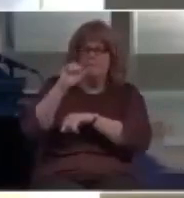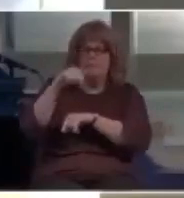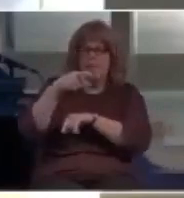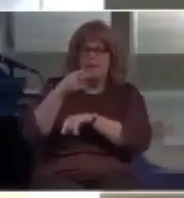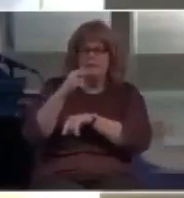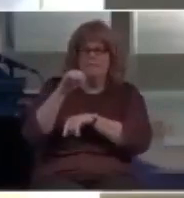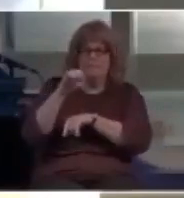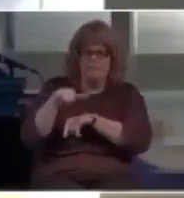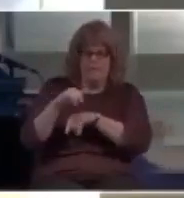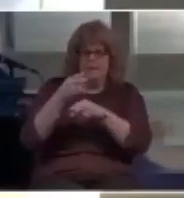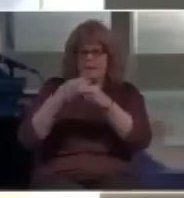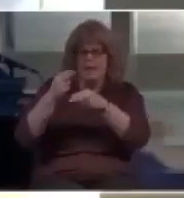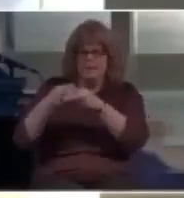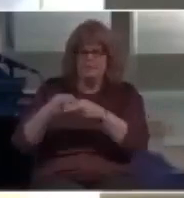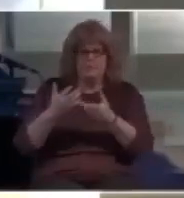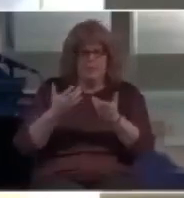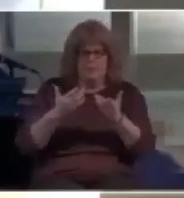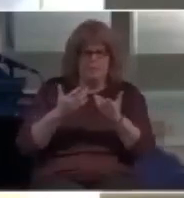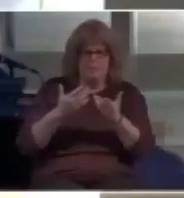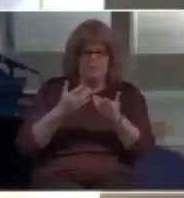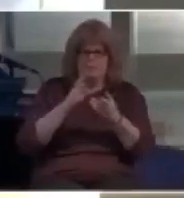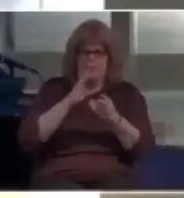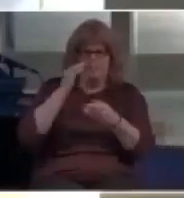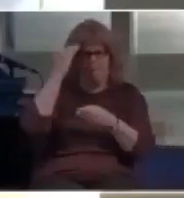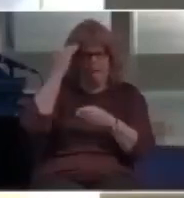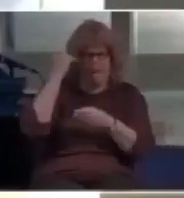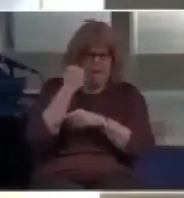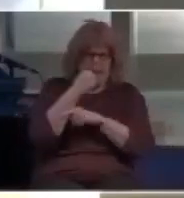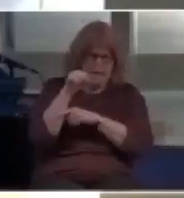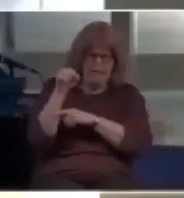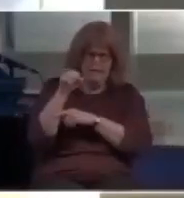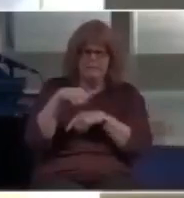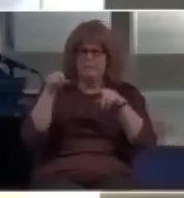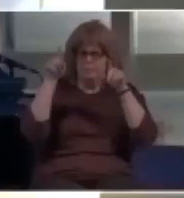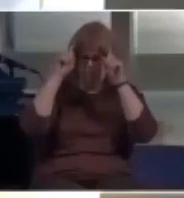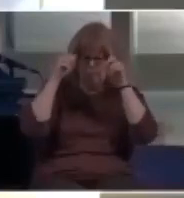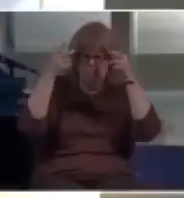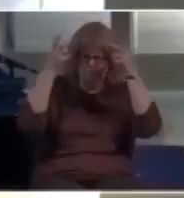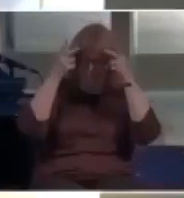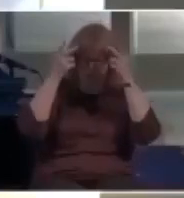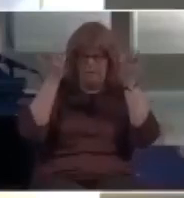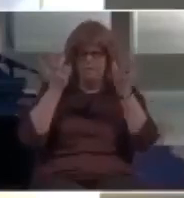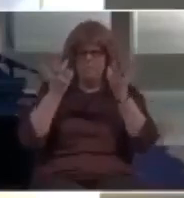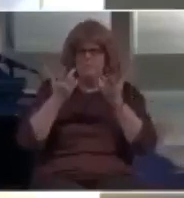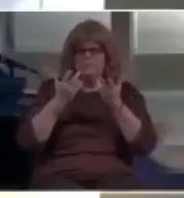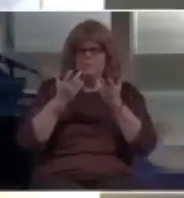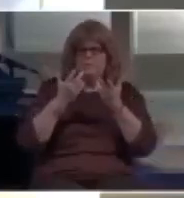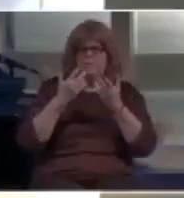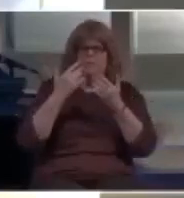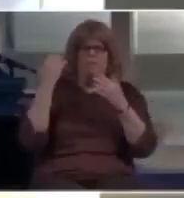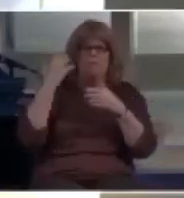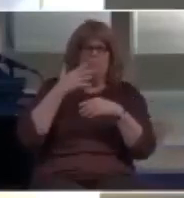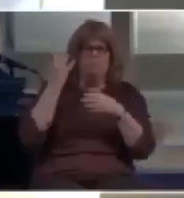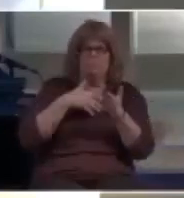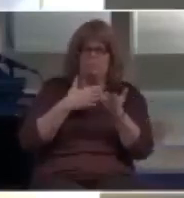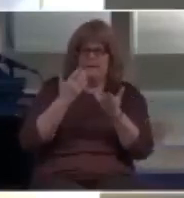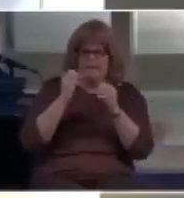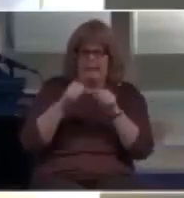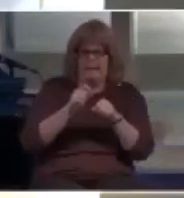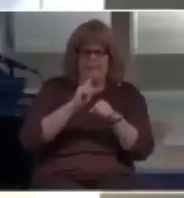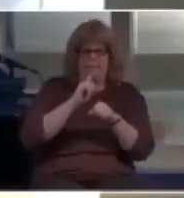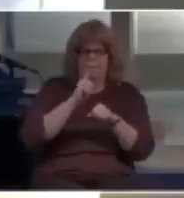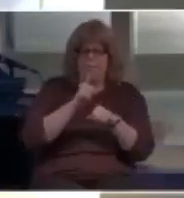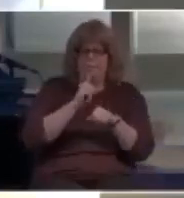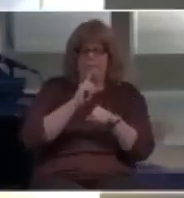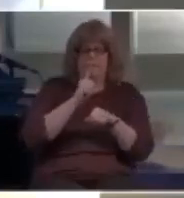heads, you've got crowns, you've got diadems, and it's like, oi, right? It can be really,